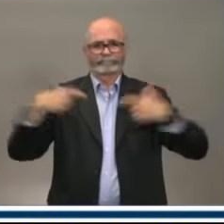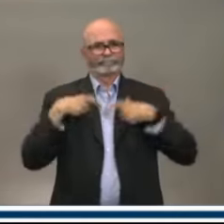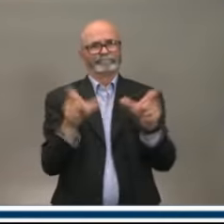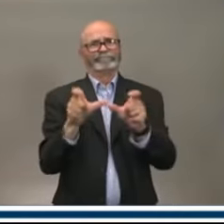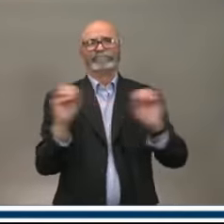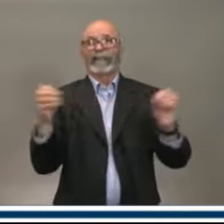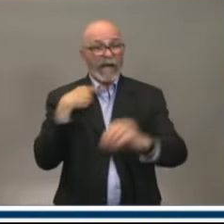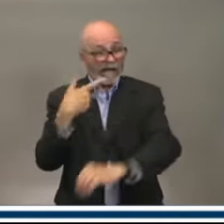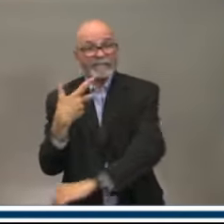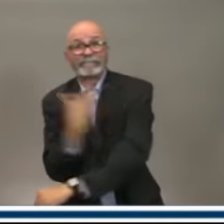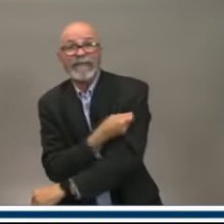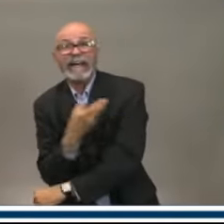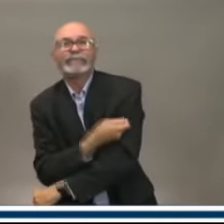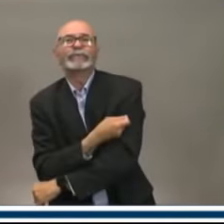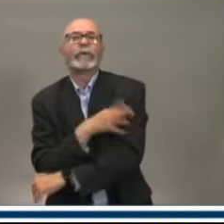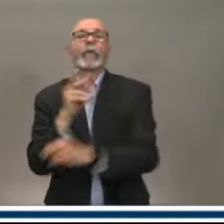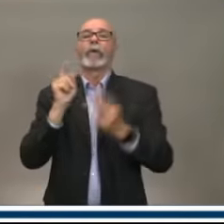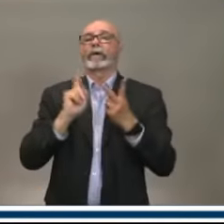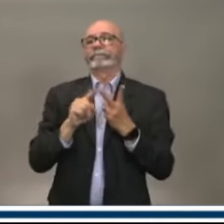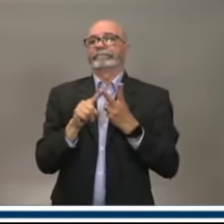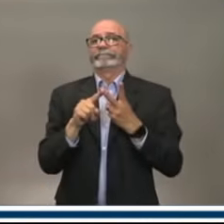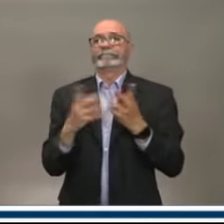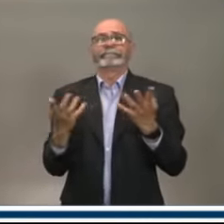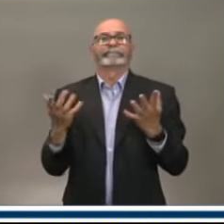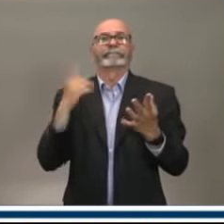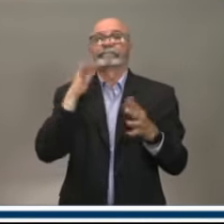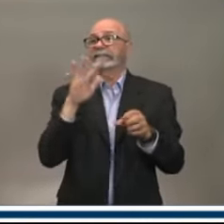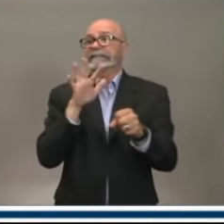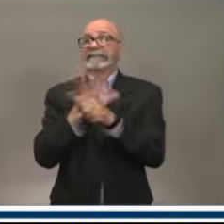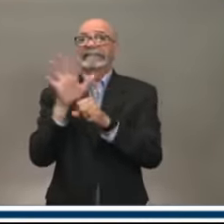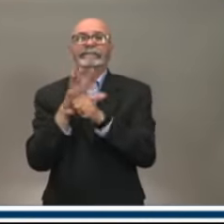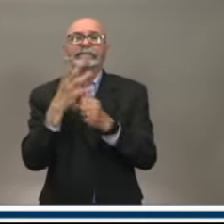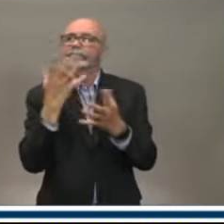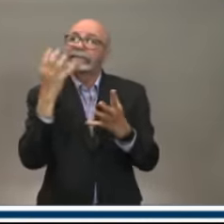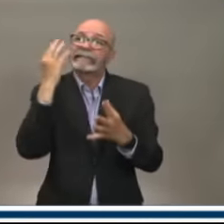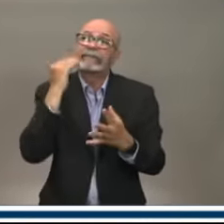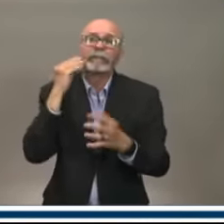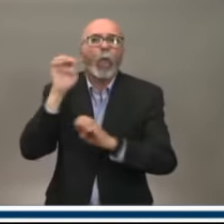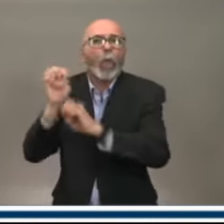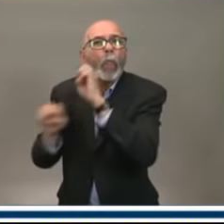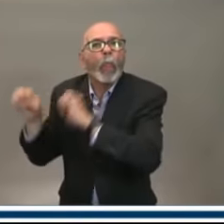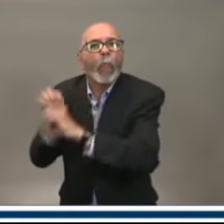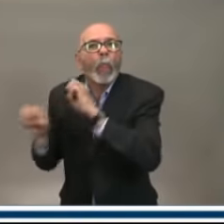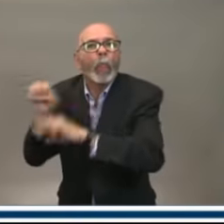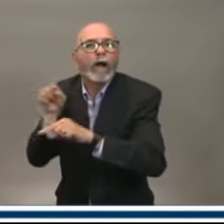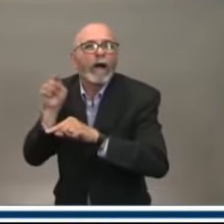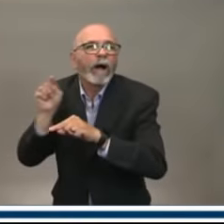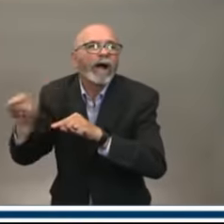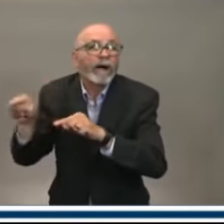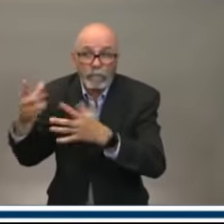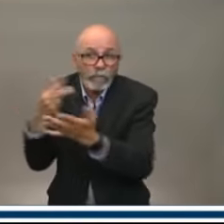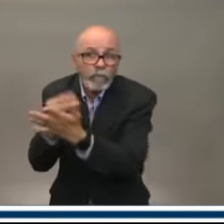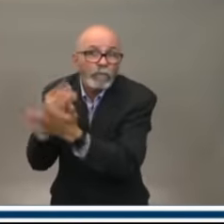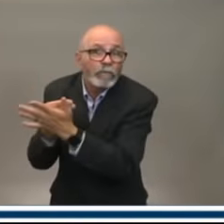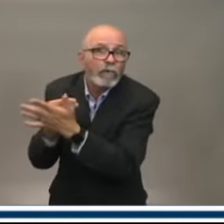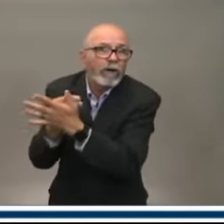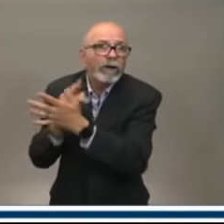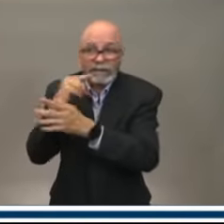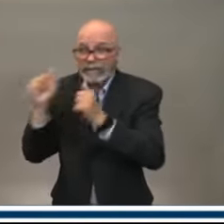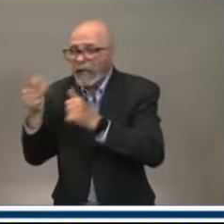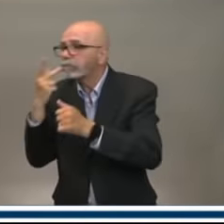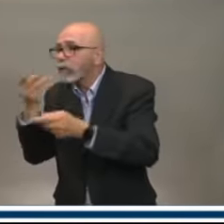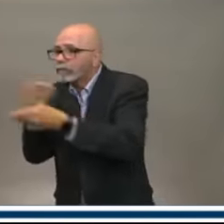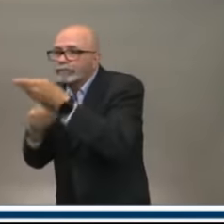or we've had enough experience and enough transmission over time of COVID-19 that we have a high enough number of